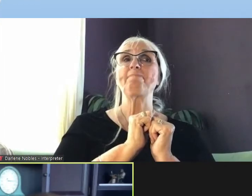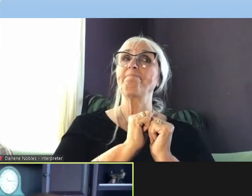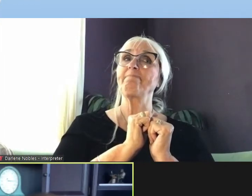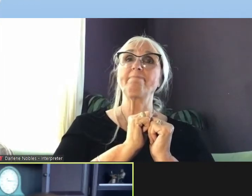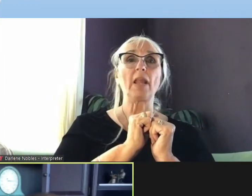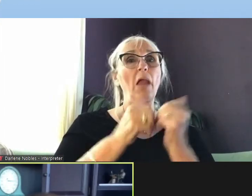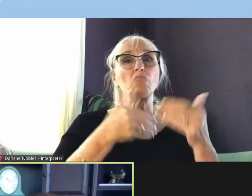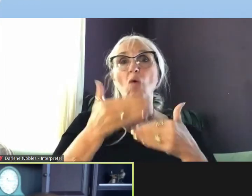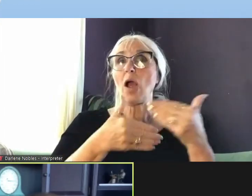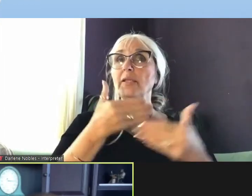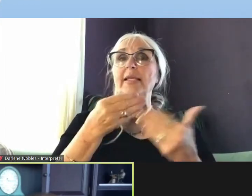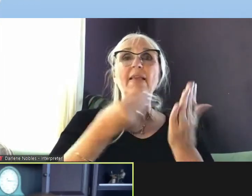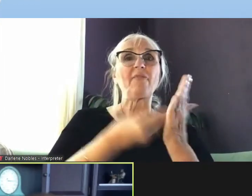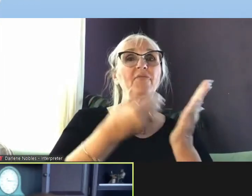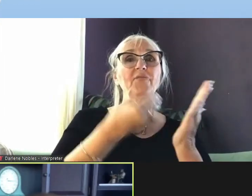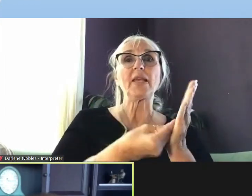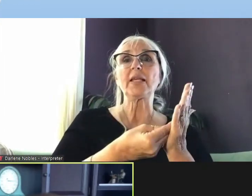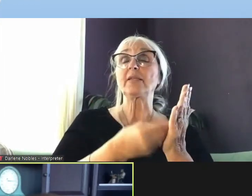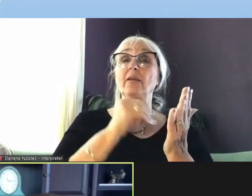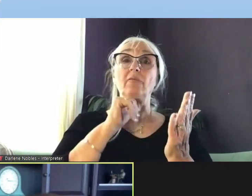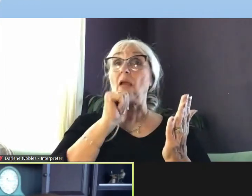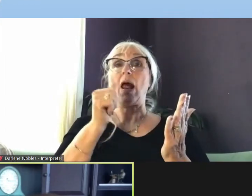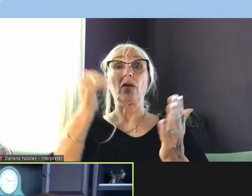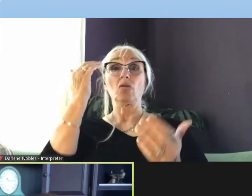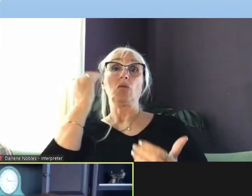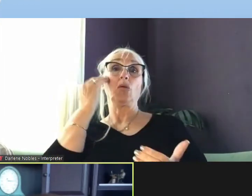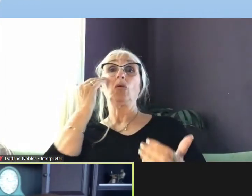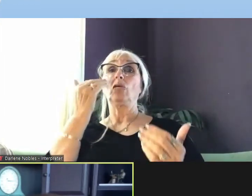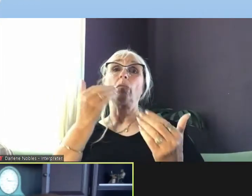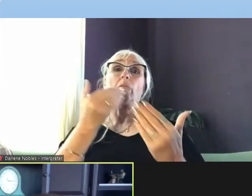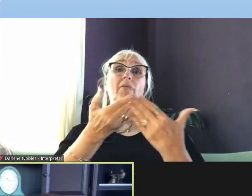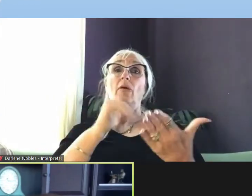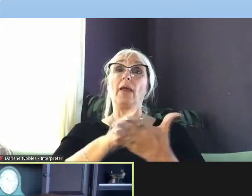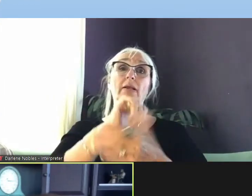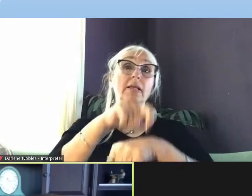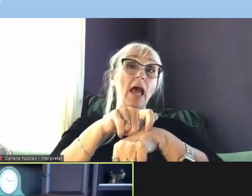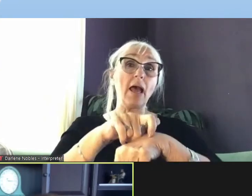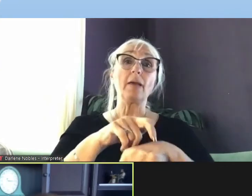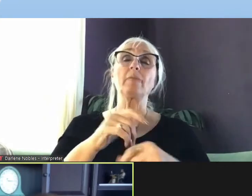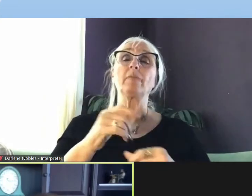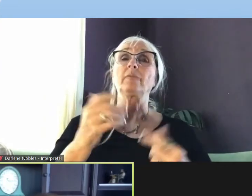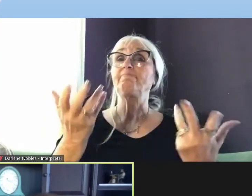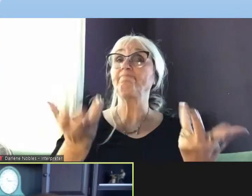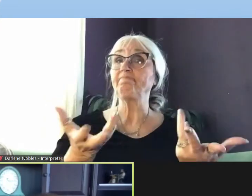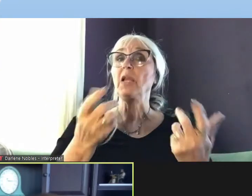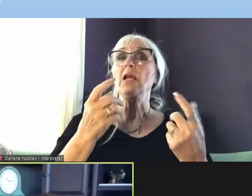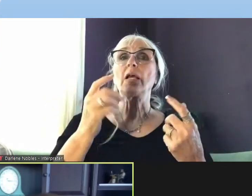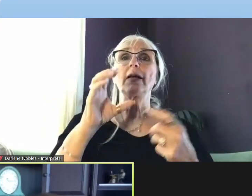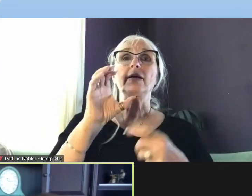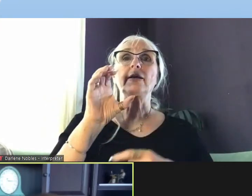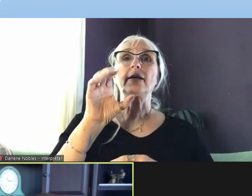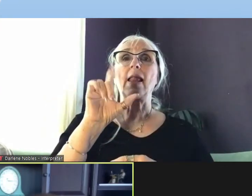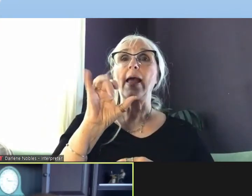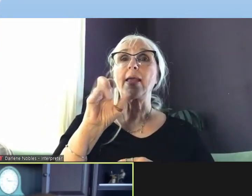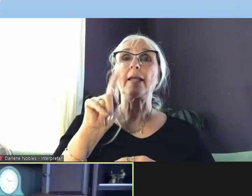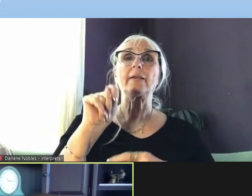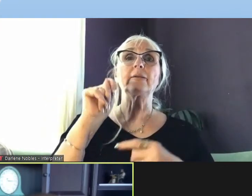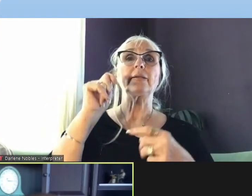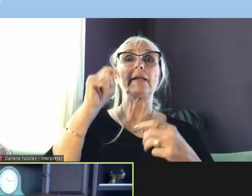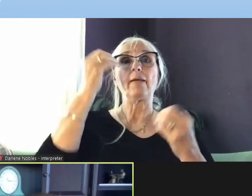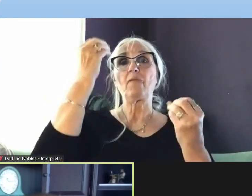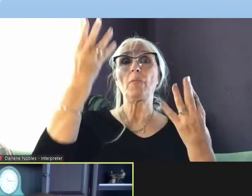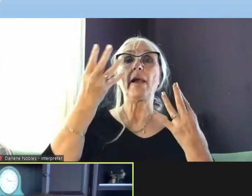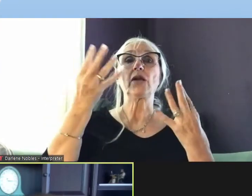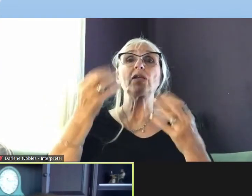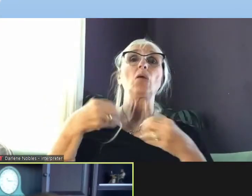processes and fees that were not disclosed to us during that time. The client information that had been given to